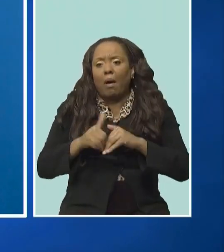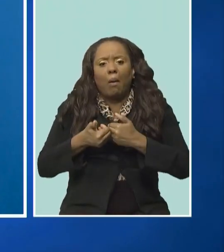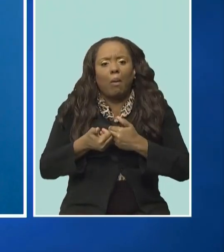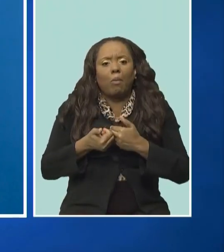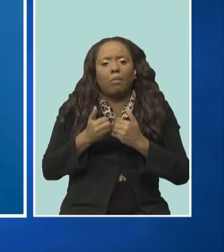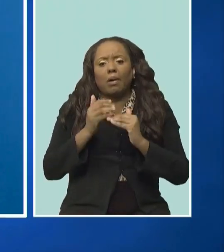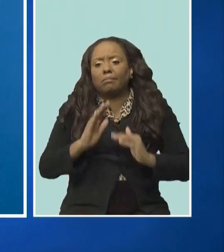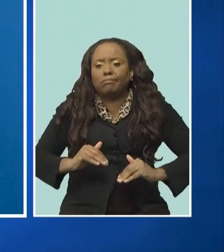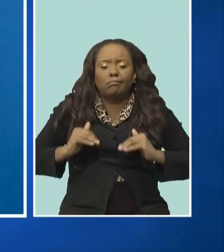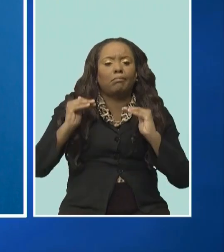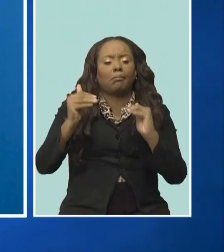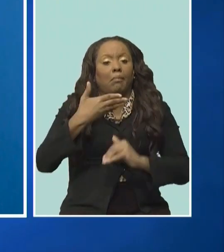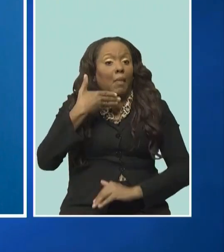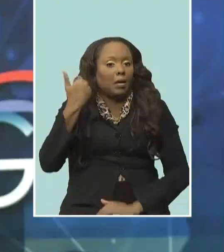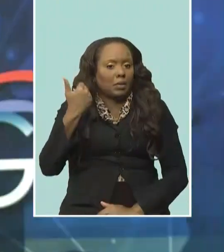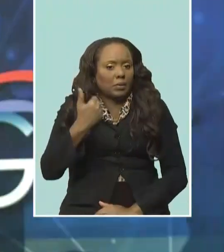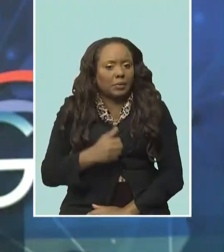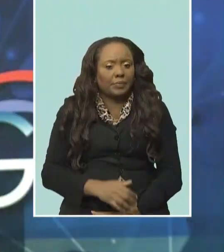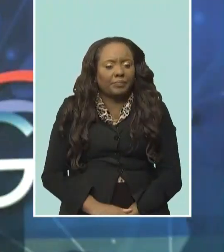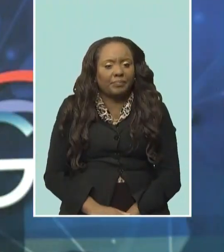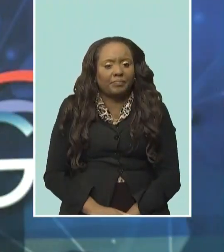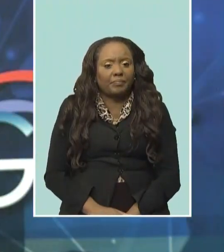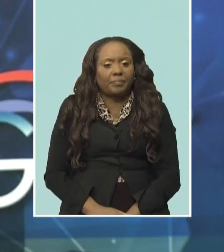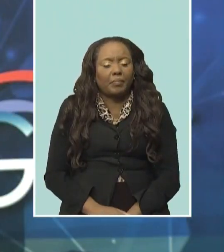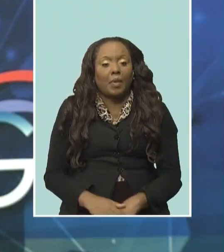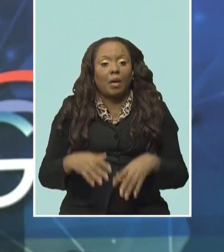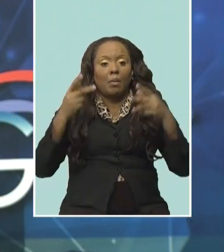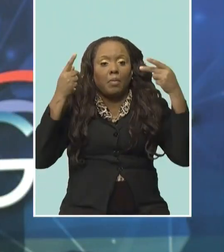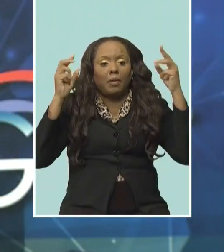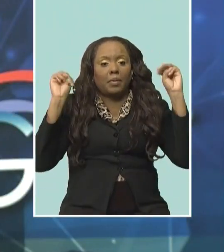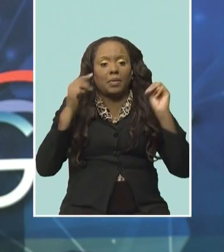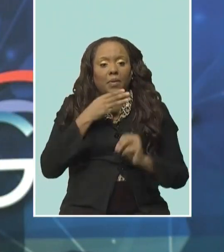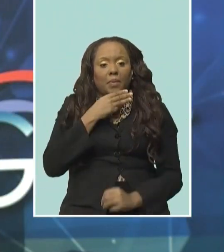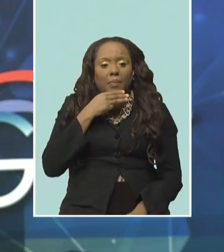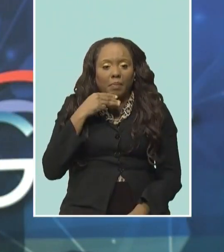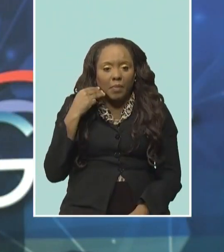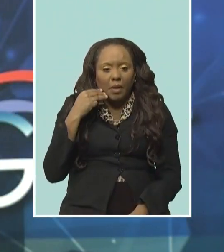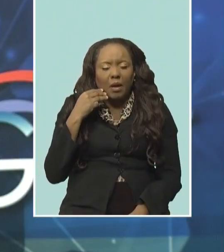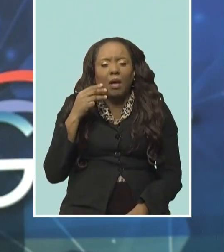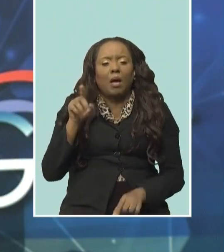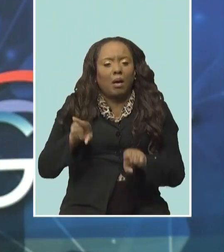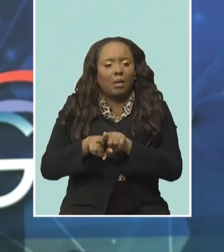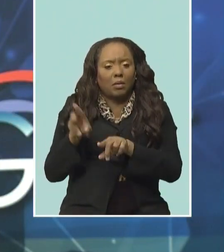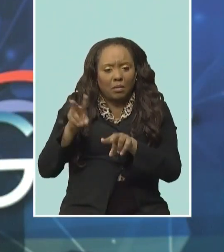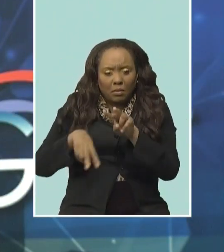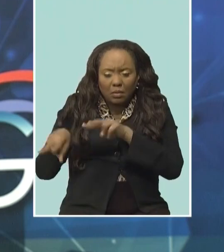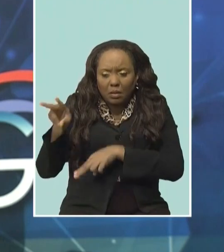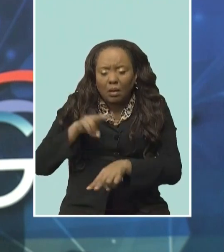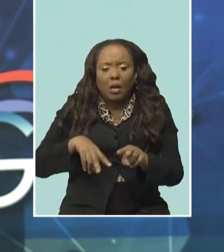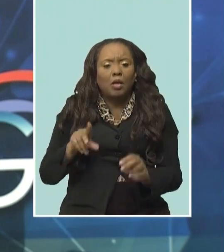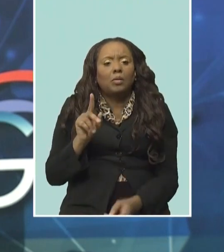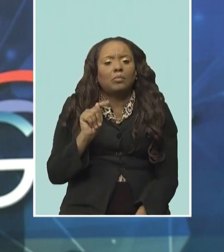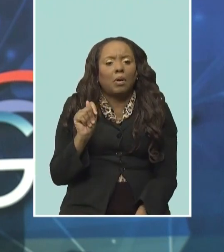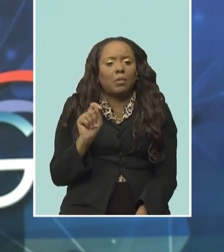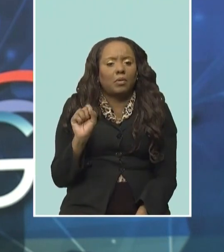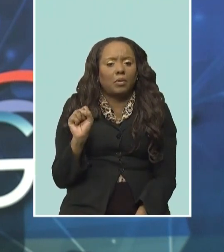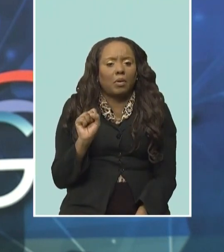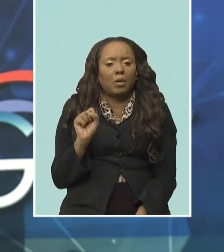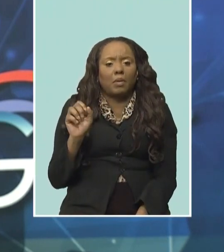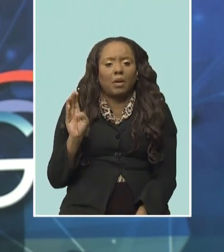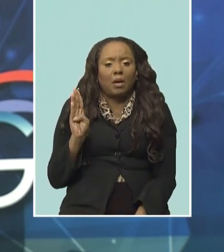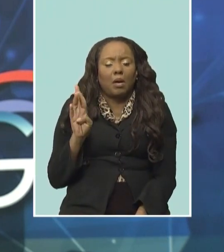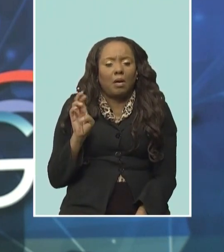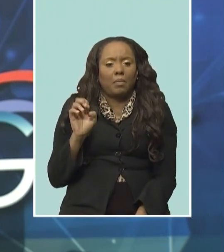opportunity to fine-tune them. Prime Minister Mia Motley has been monitoring the passage of Tropical Storm Bret. She